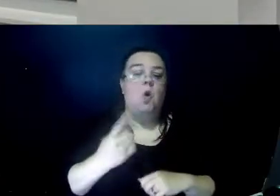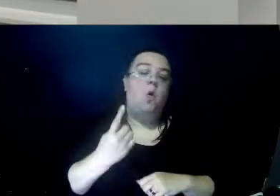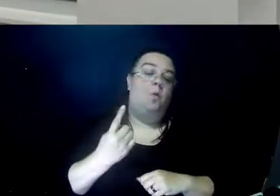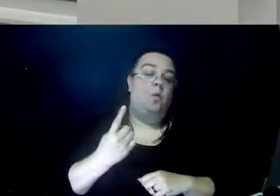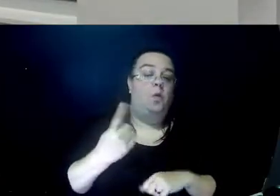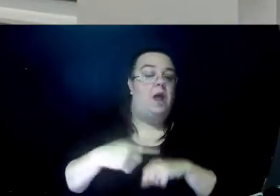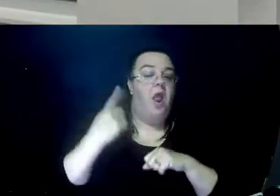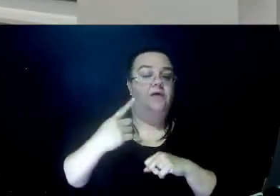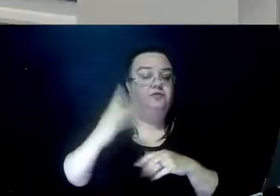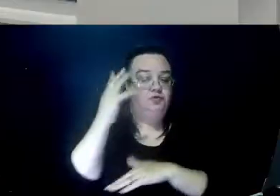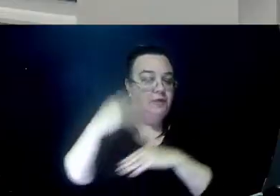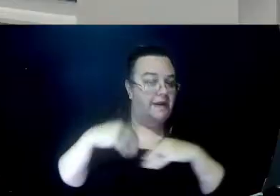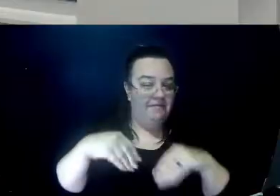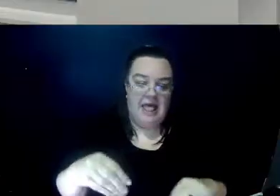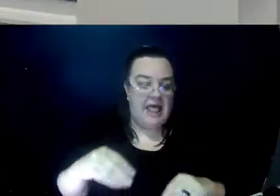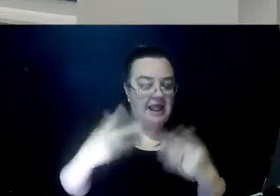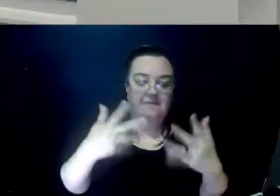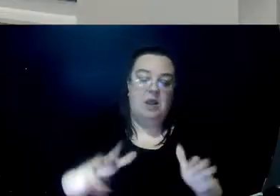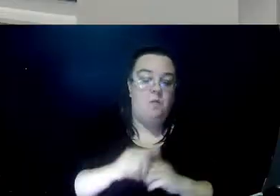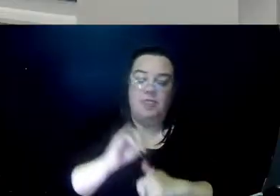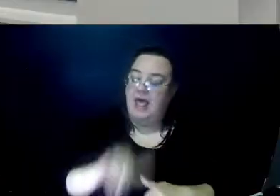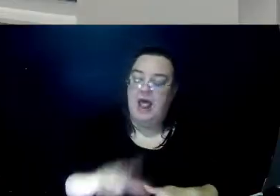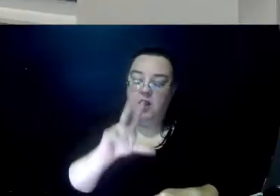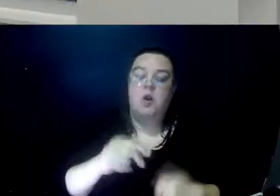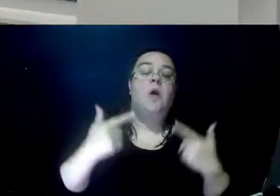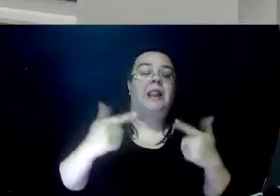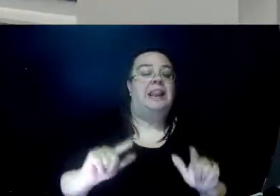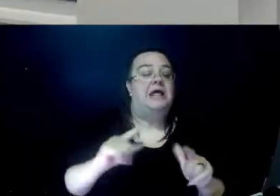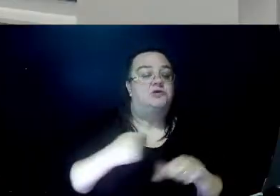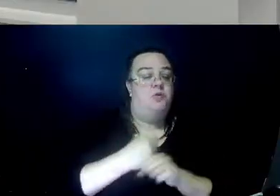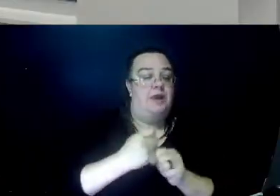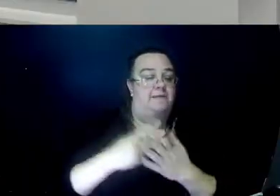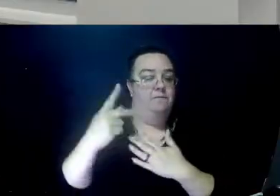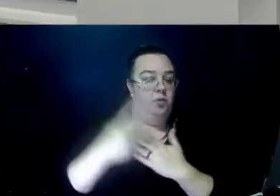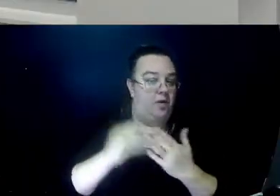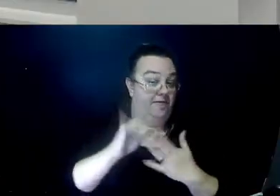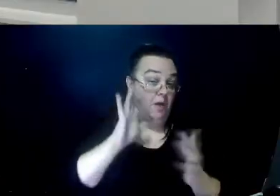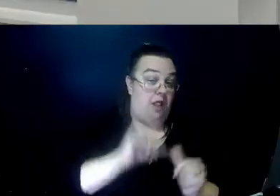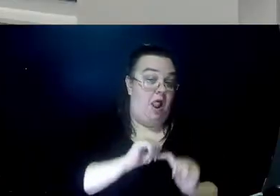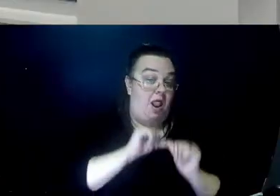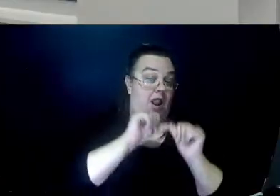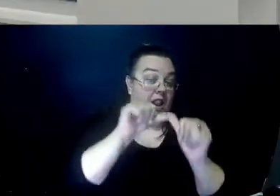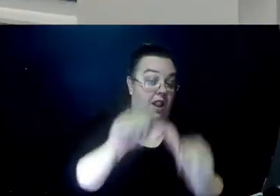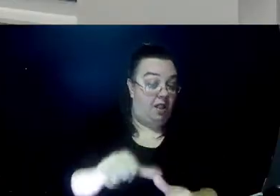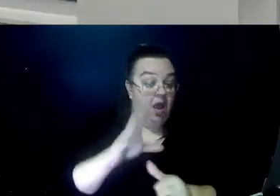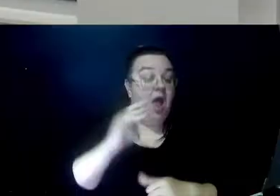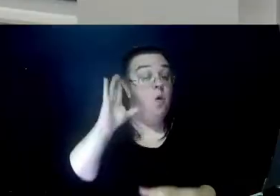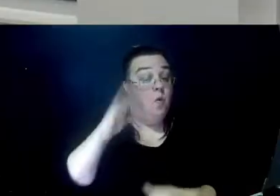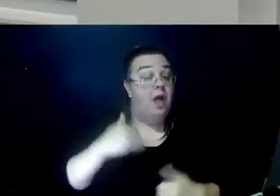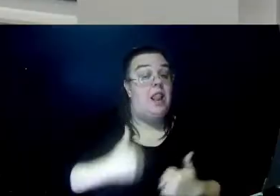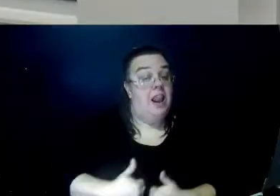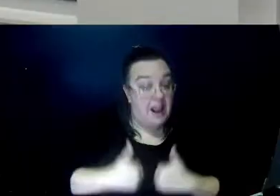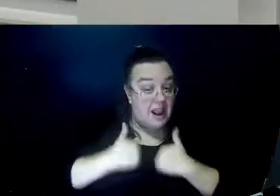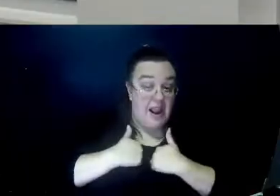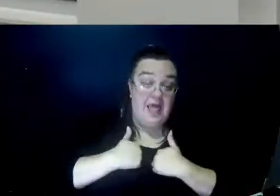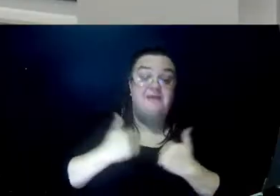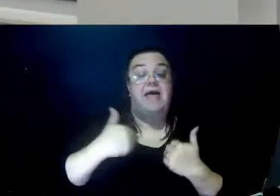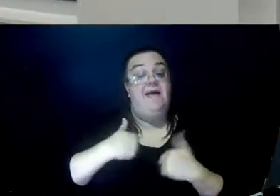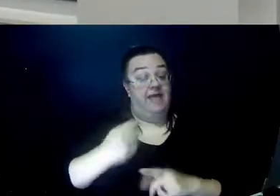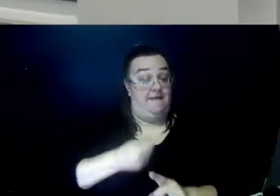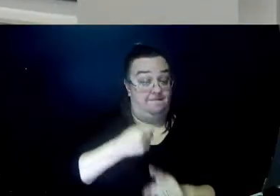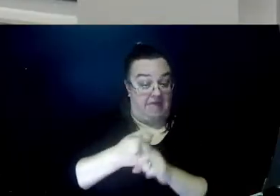done with it. Let's create programs that will go on and will live and will have impacts. One of these is that